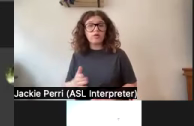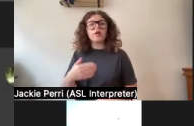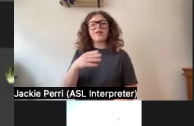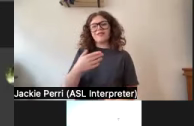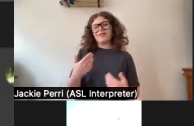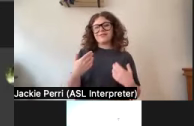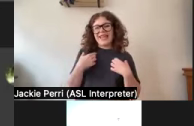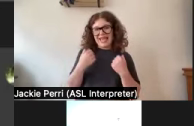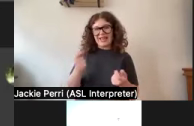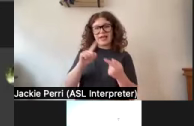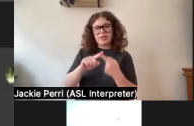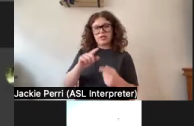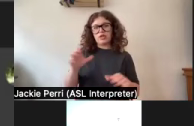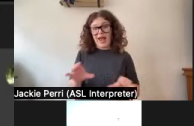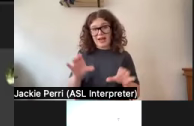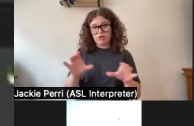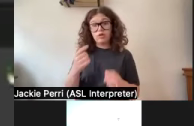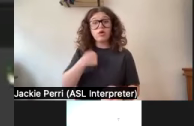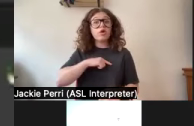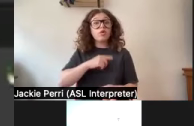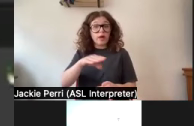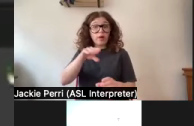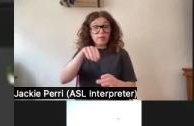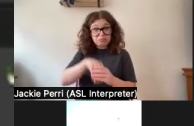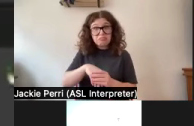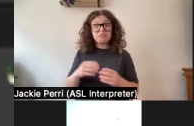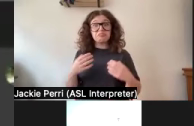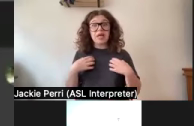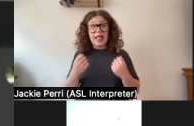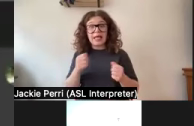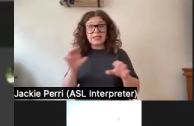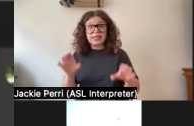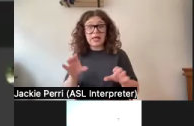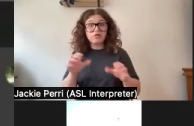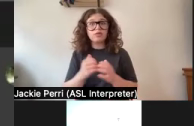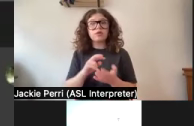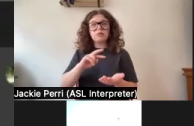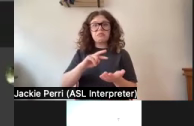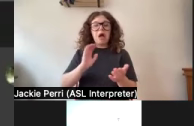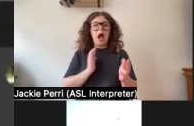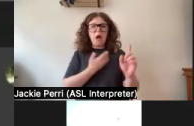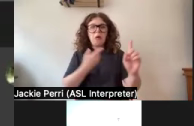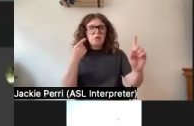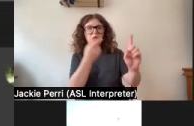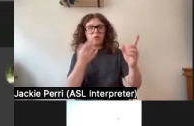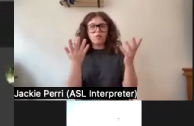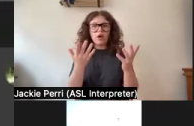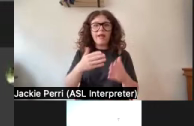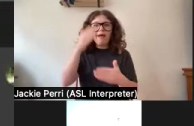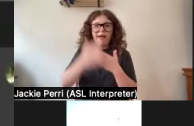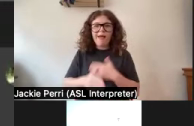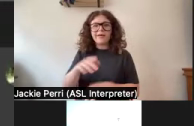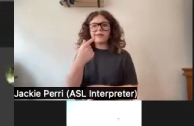And we are part of Healing to Action. So our organization's mission is to end gender-based violence by building the leadership